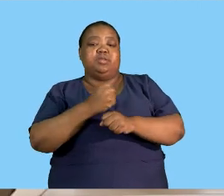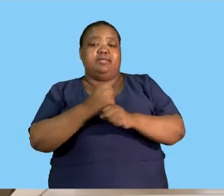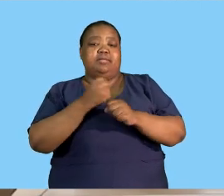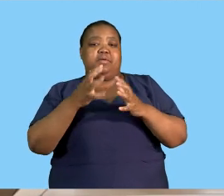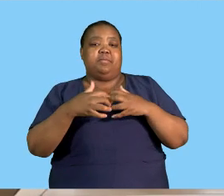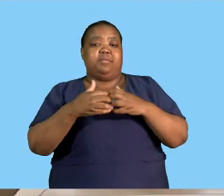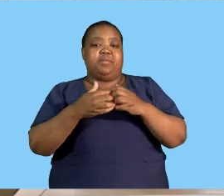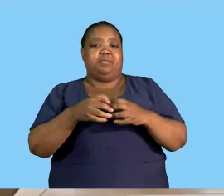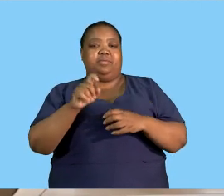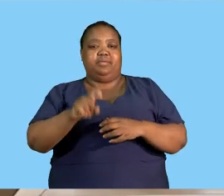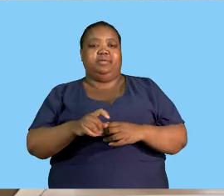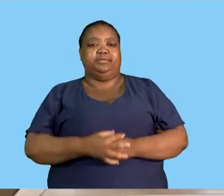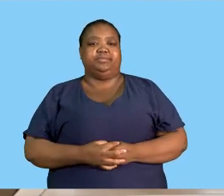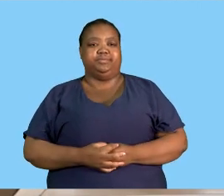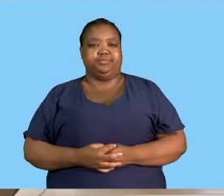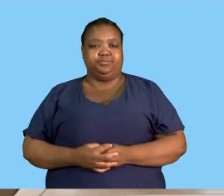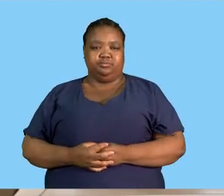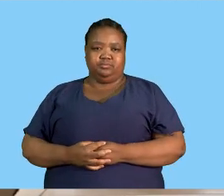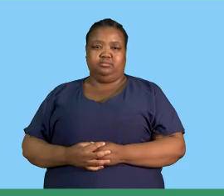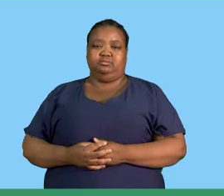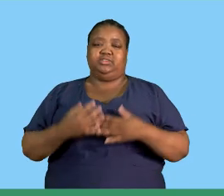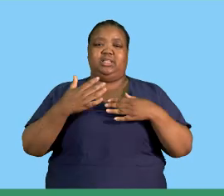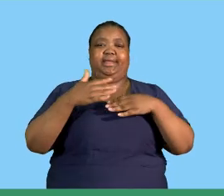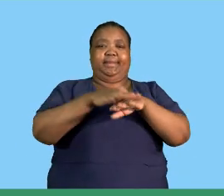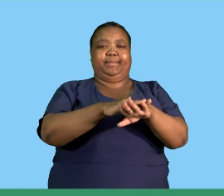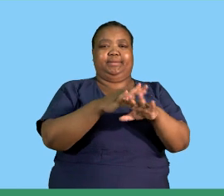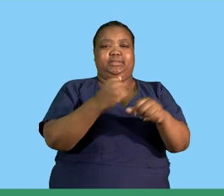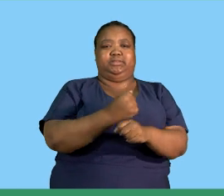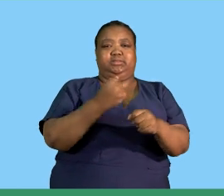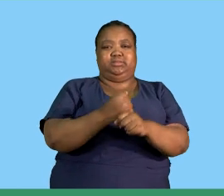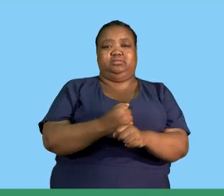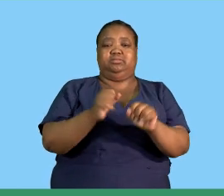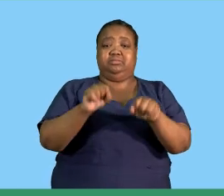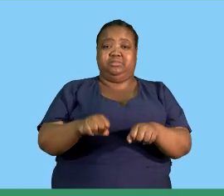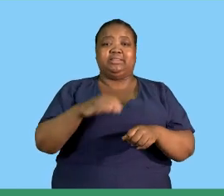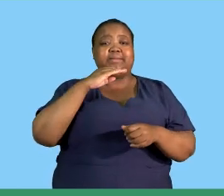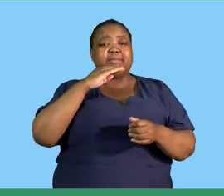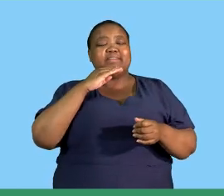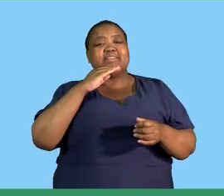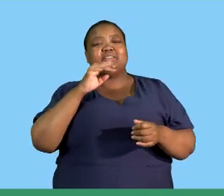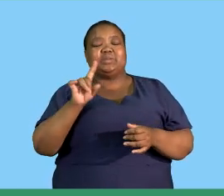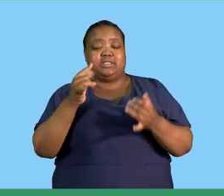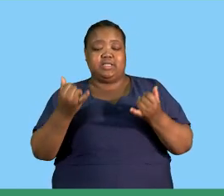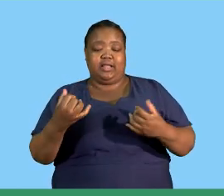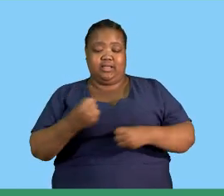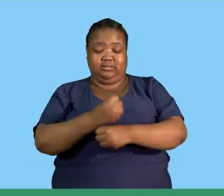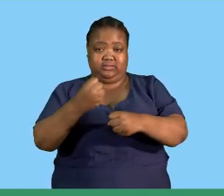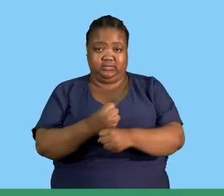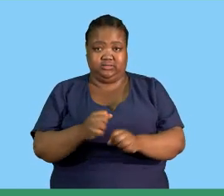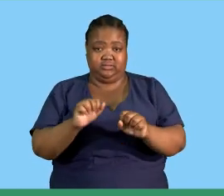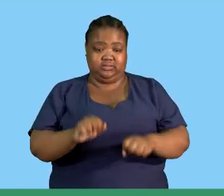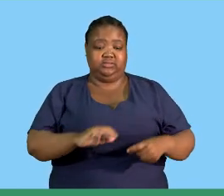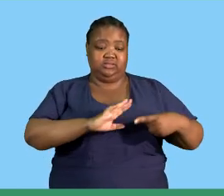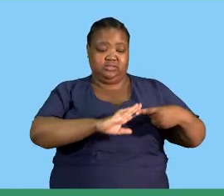why we need to develop an action plan. Then from there on, we need to implement. What does it mean to implement? To put it